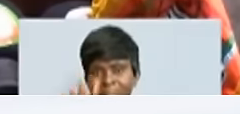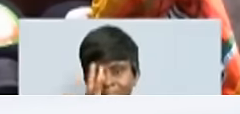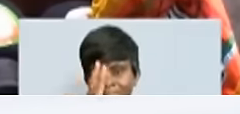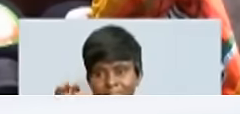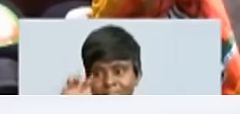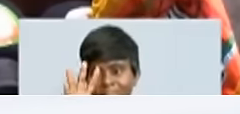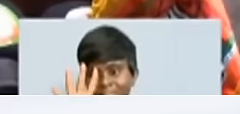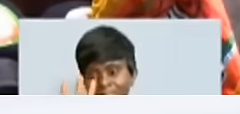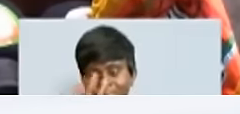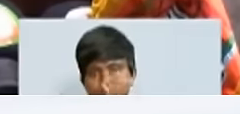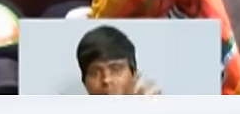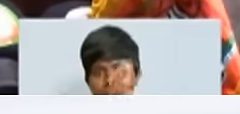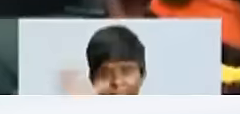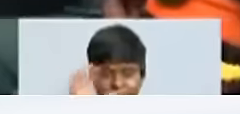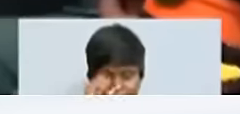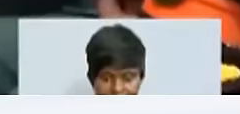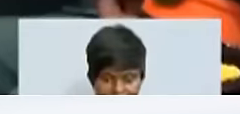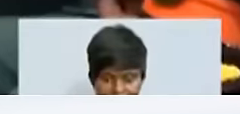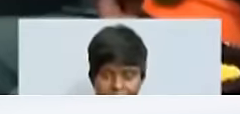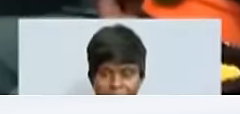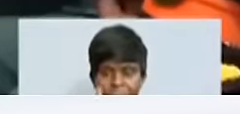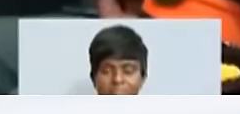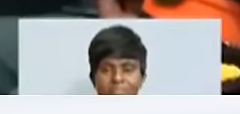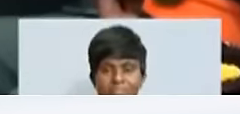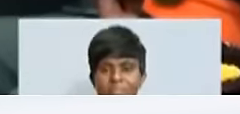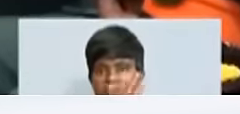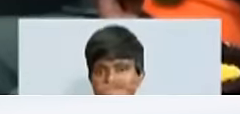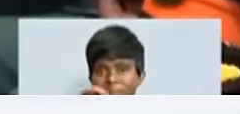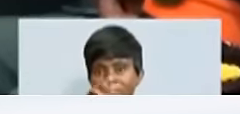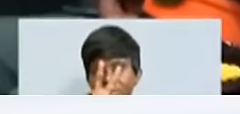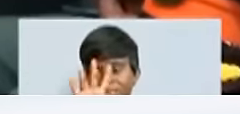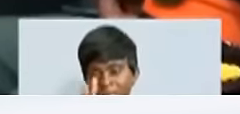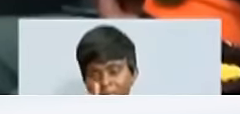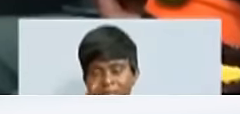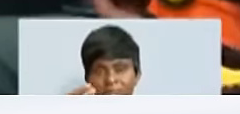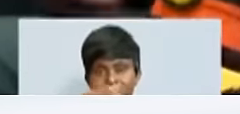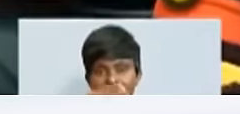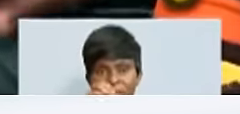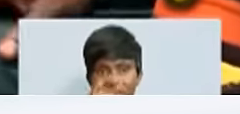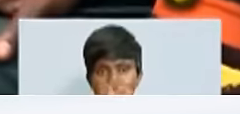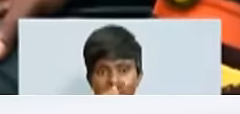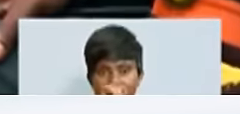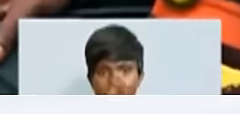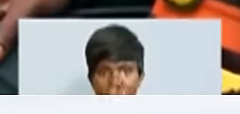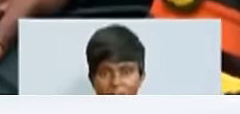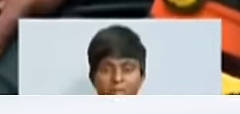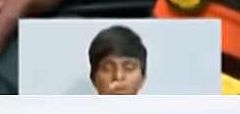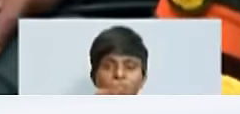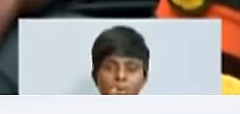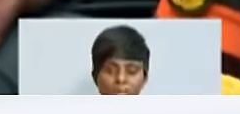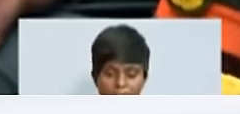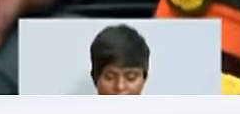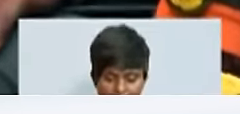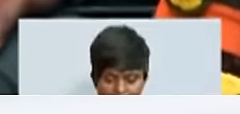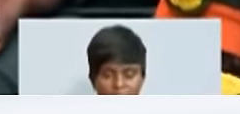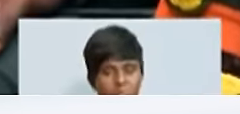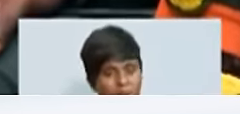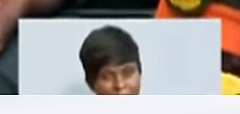645,000 trees have been planted on 538 hectares of land. We need to